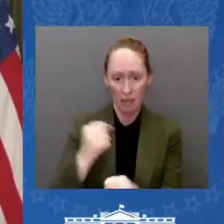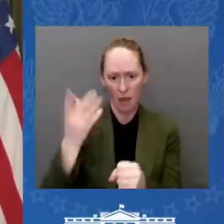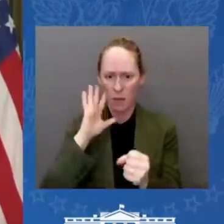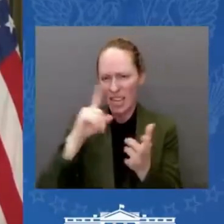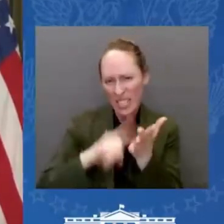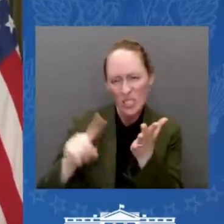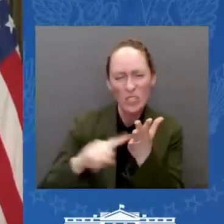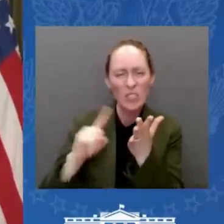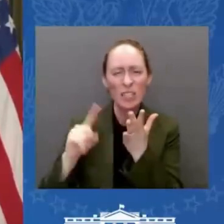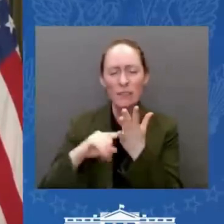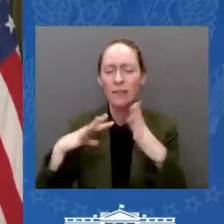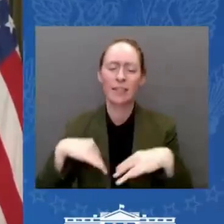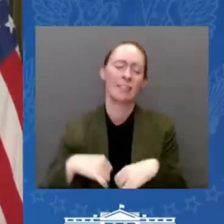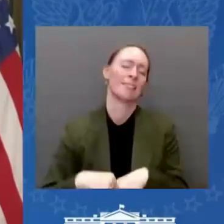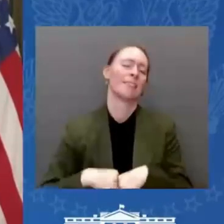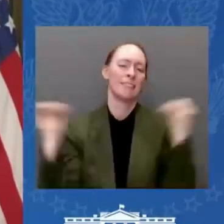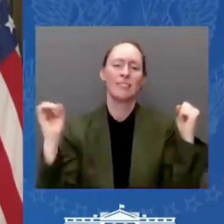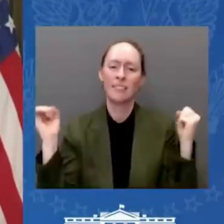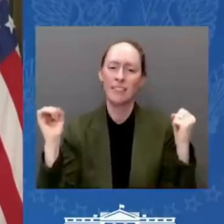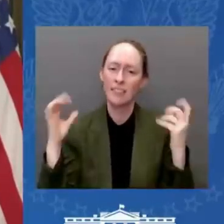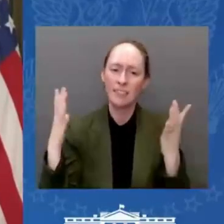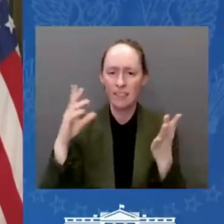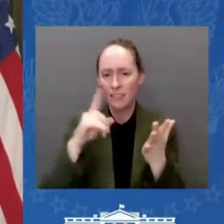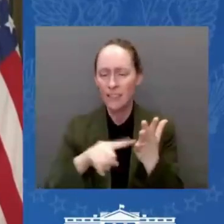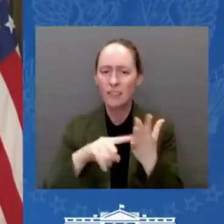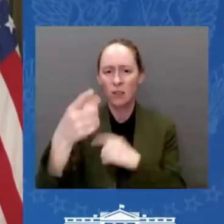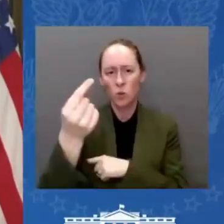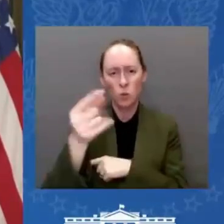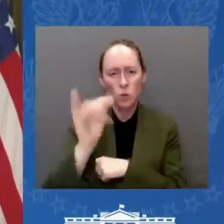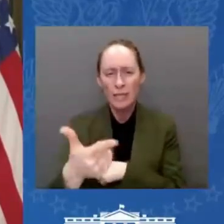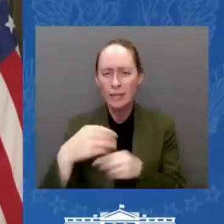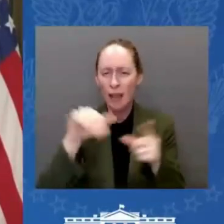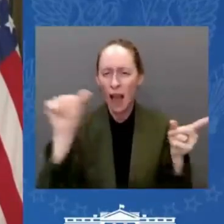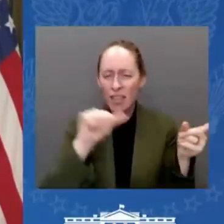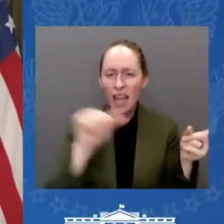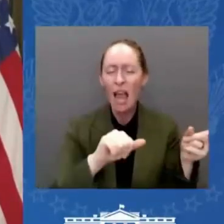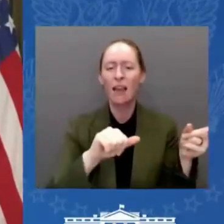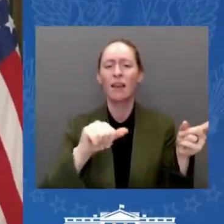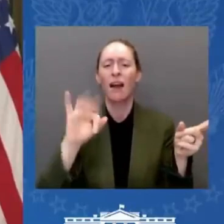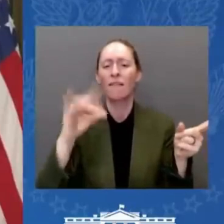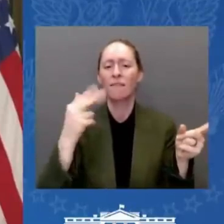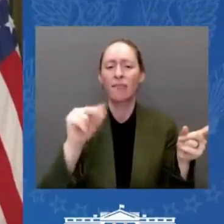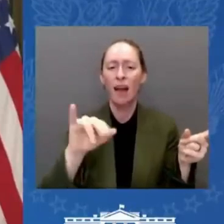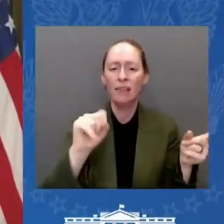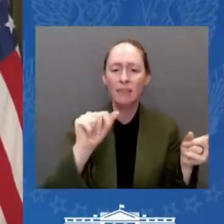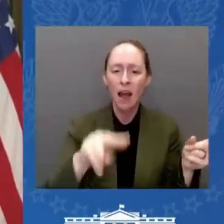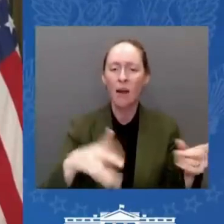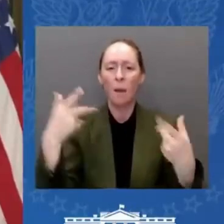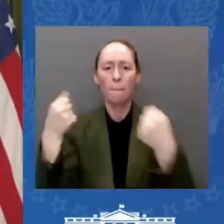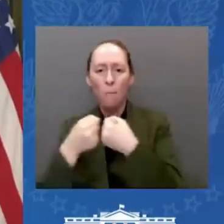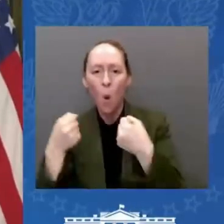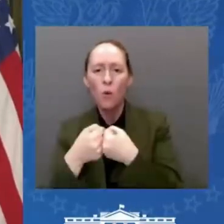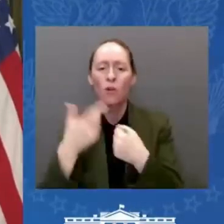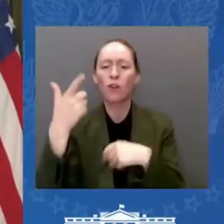your handling of Afghanistan, the border. They want to look into some of your cabinet officials. They want to investigate you. They may even